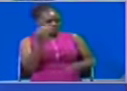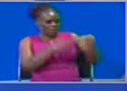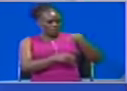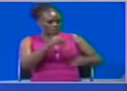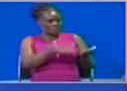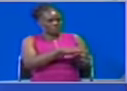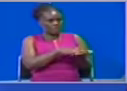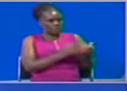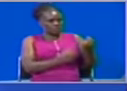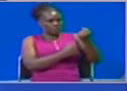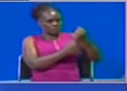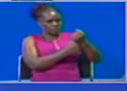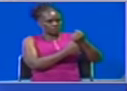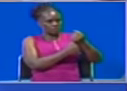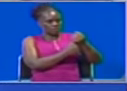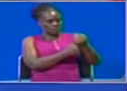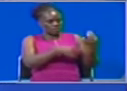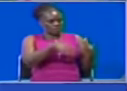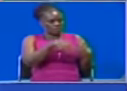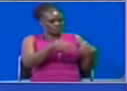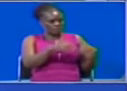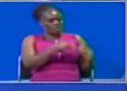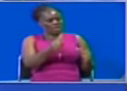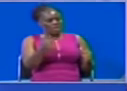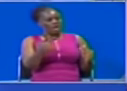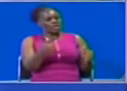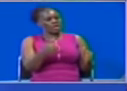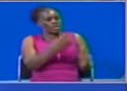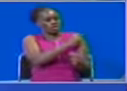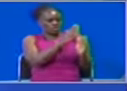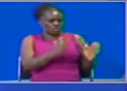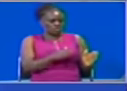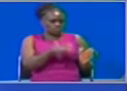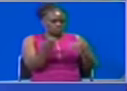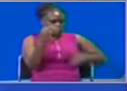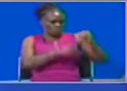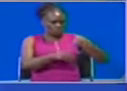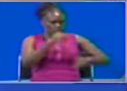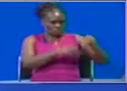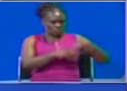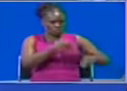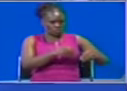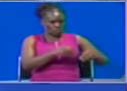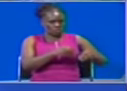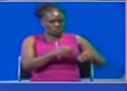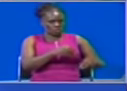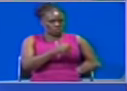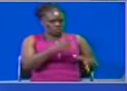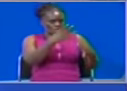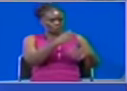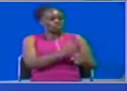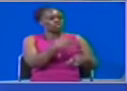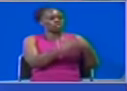basically supported by fellow doctors and any other well-wishers. They are able to put in the money. The fund is run by the Kenya Medical